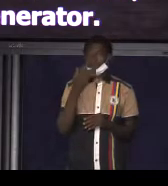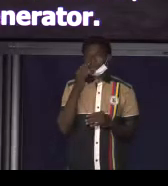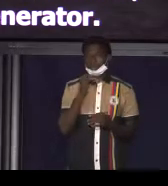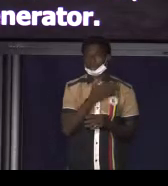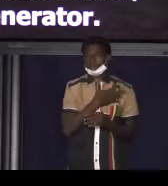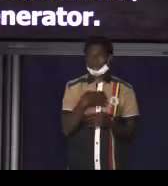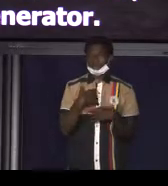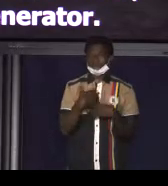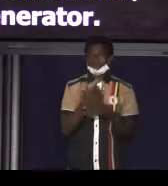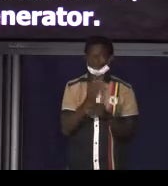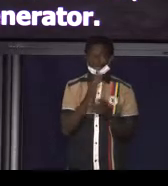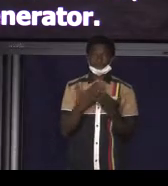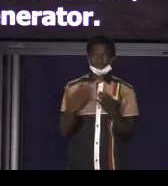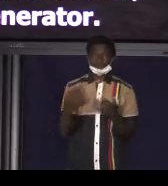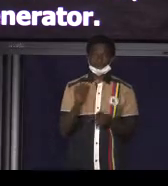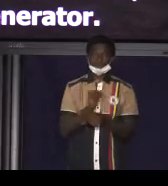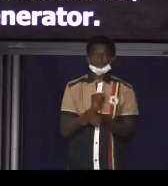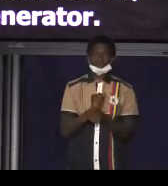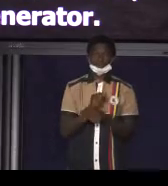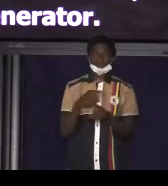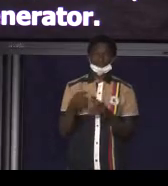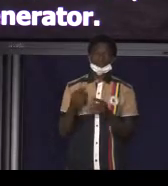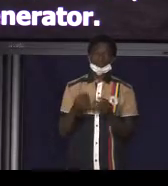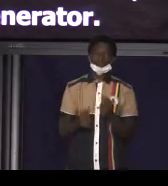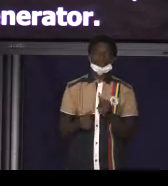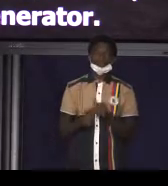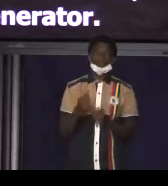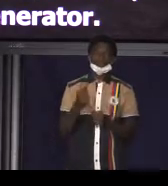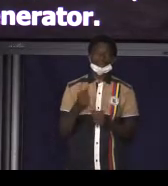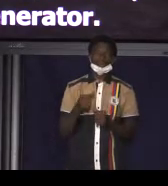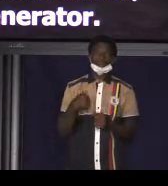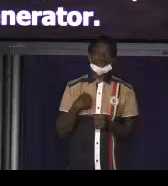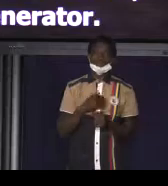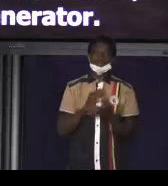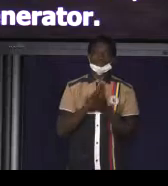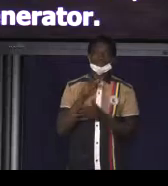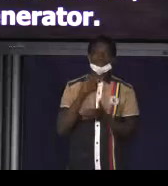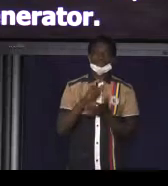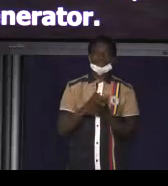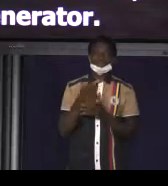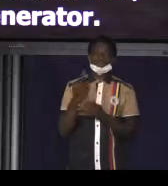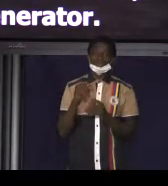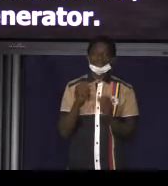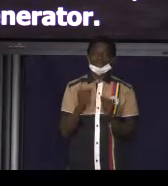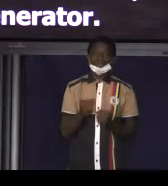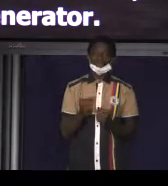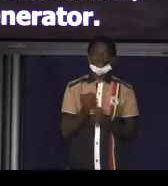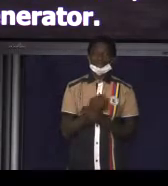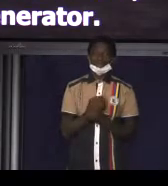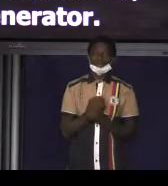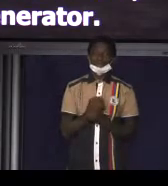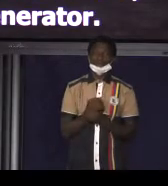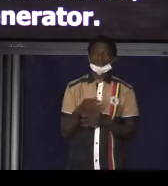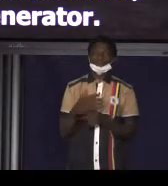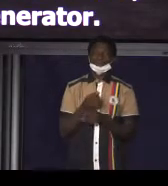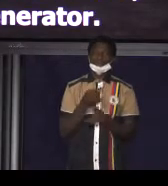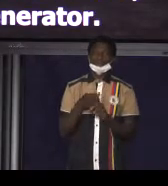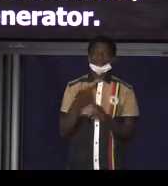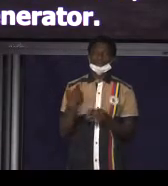and it makes certain things work, it's also electricity. But mostly we believe that the